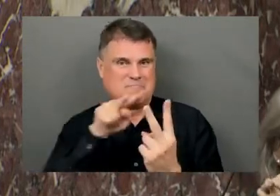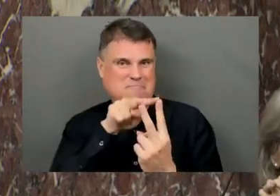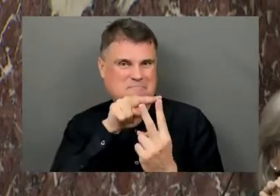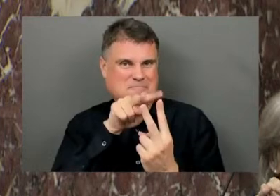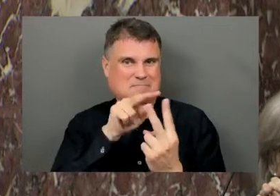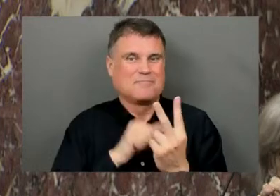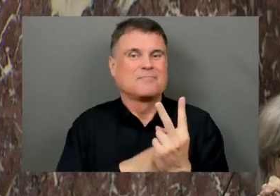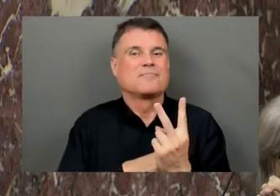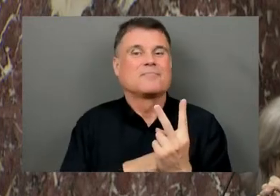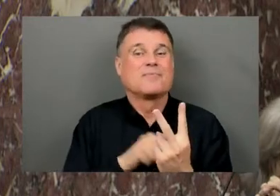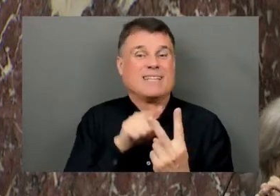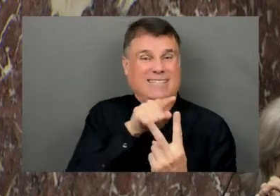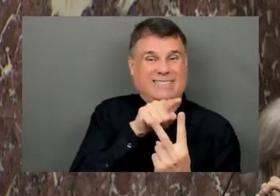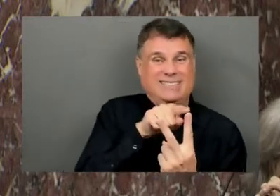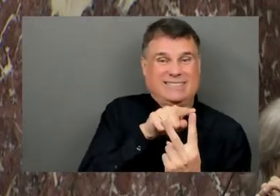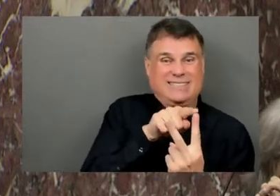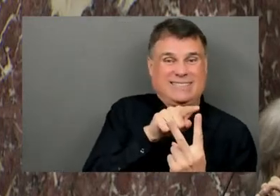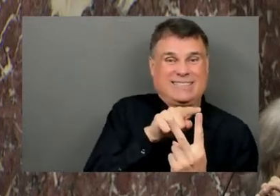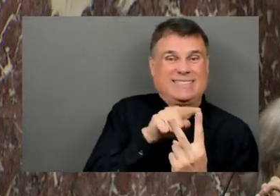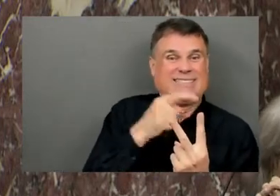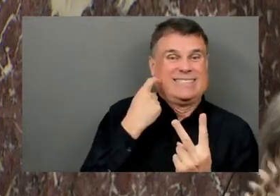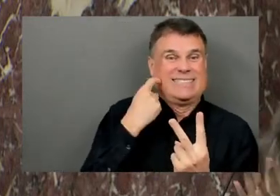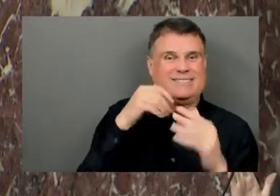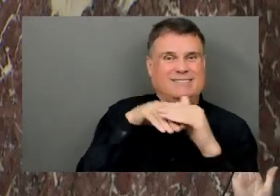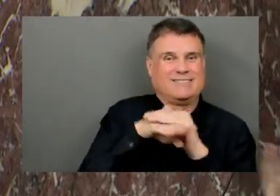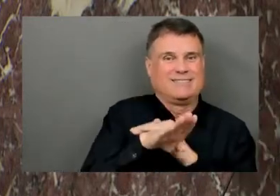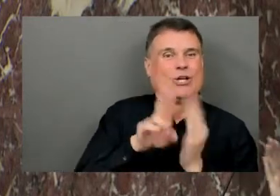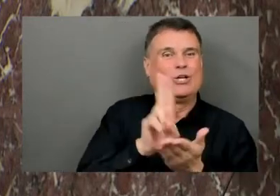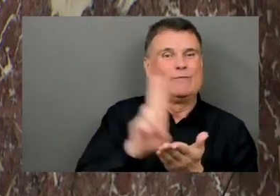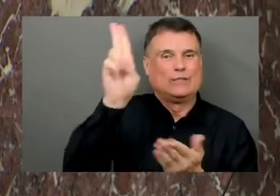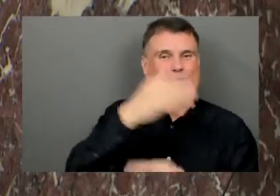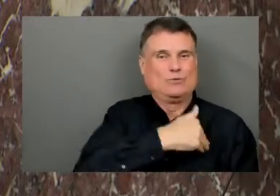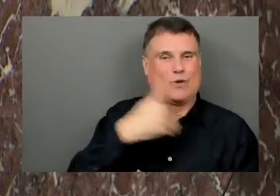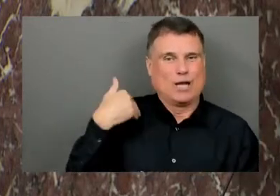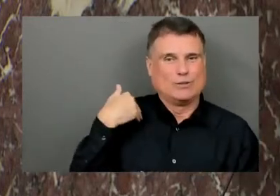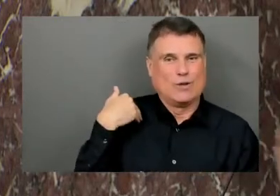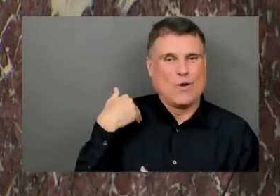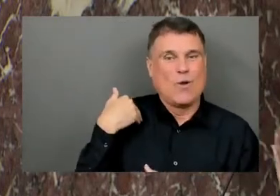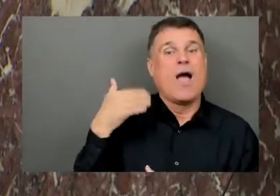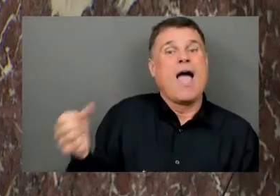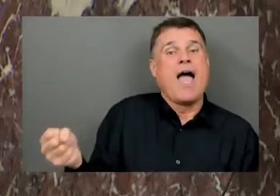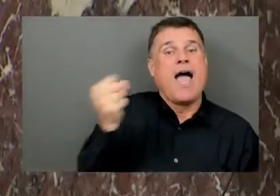by Microsoft as a computer scientist. Congratulations to them both.